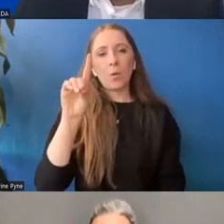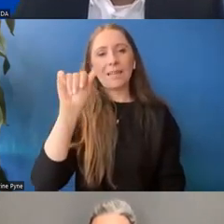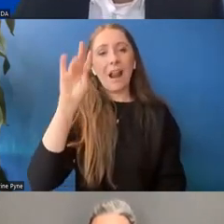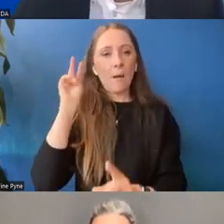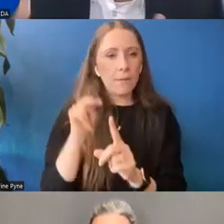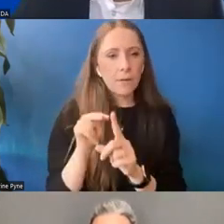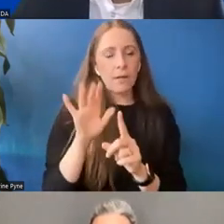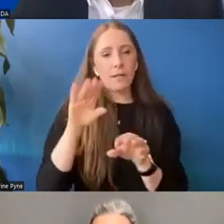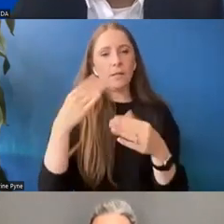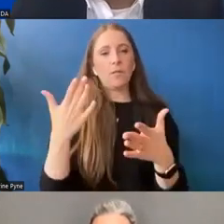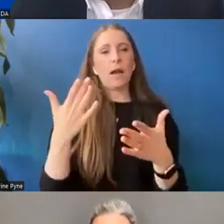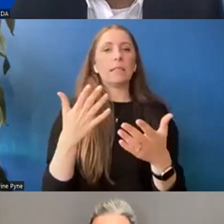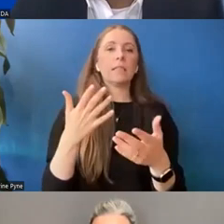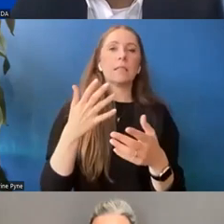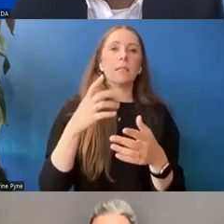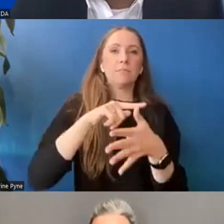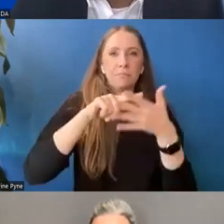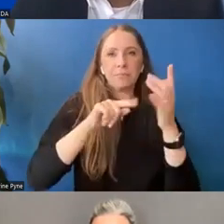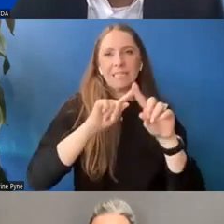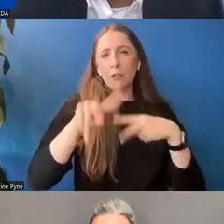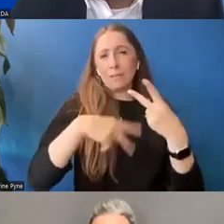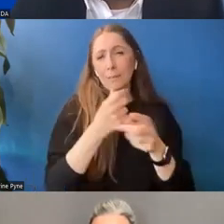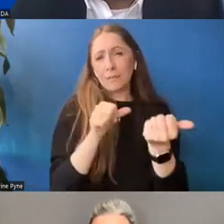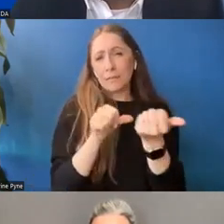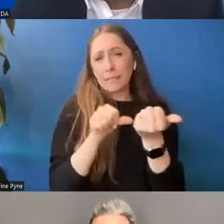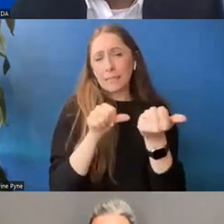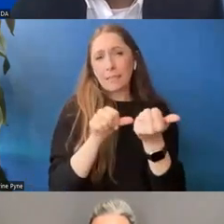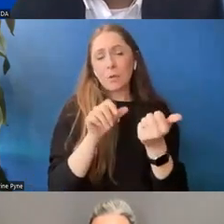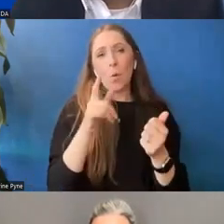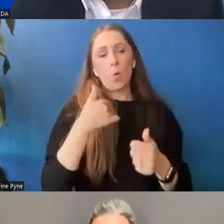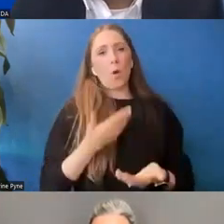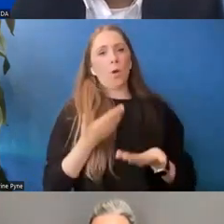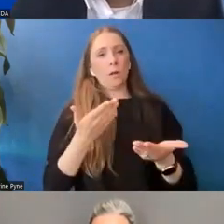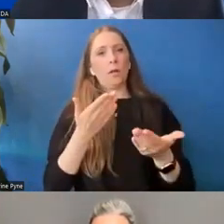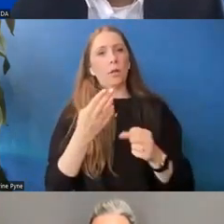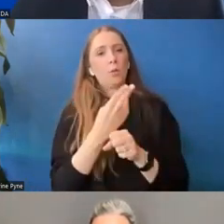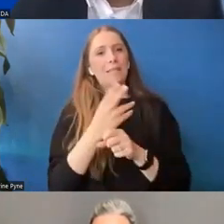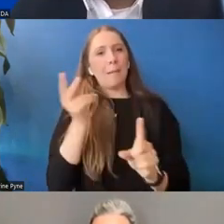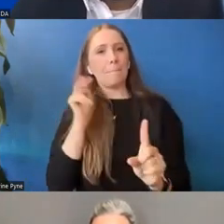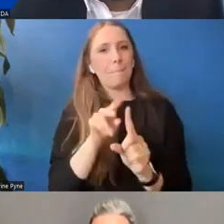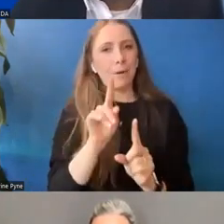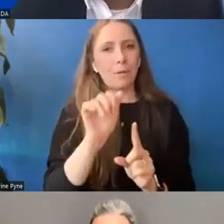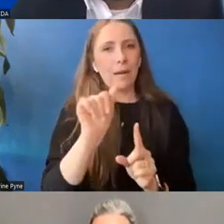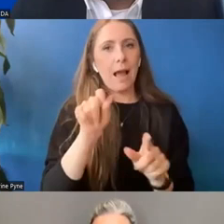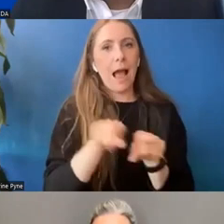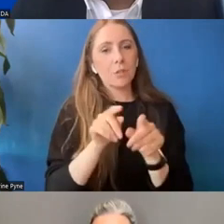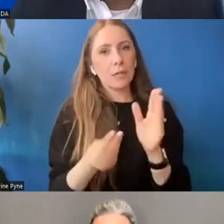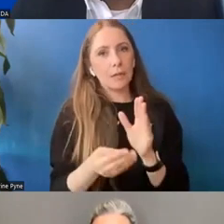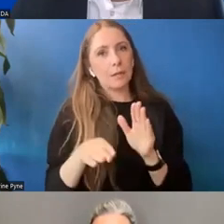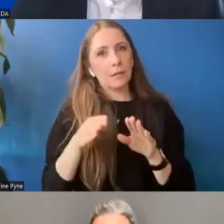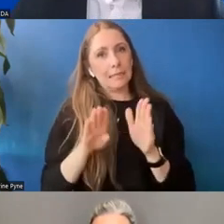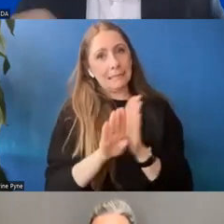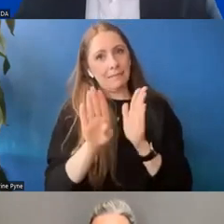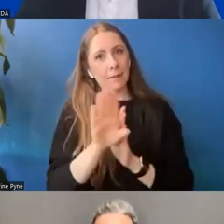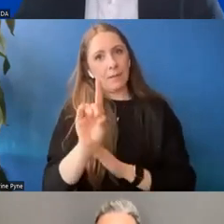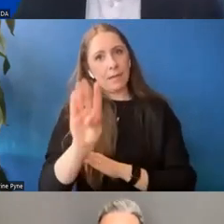personal care aides, as well as certified nursing assistants. So the work group's recommending to utilize the micro data as our input as we develop this dashboard.